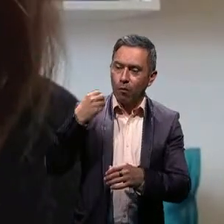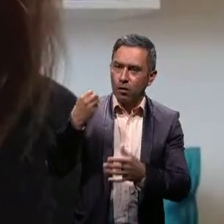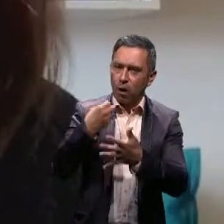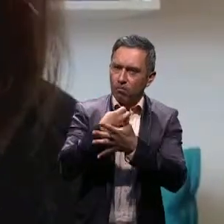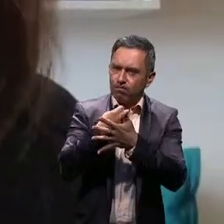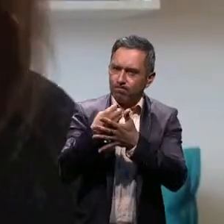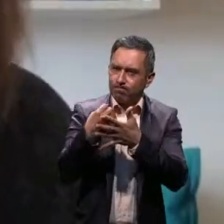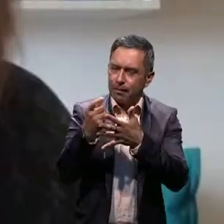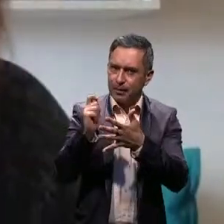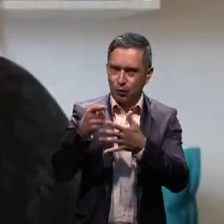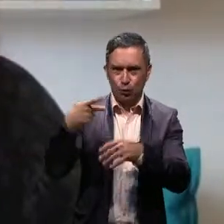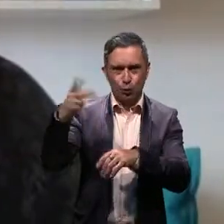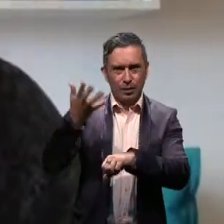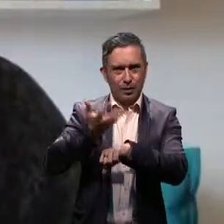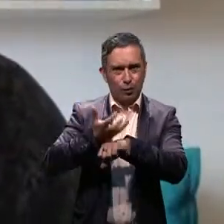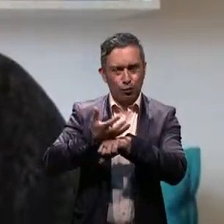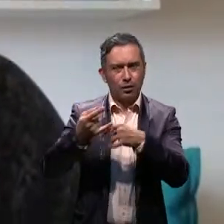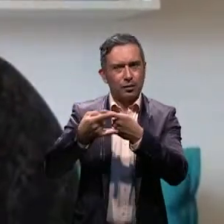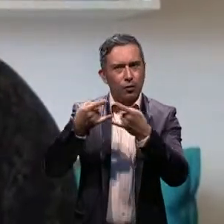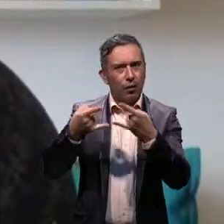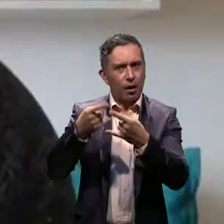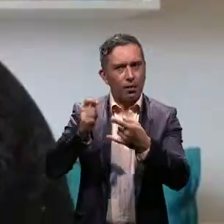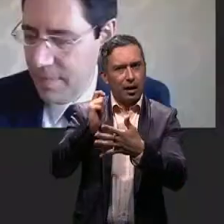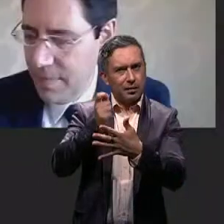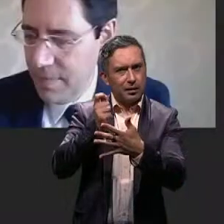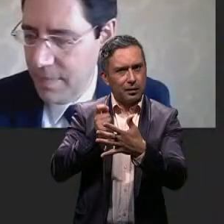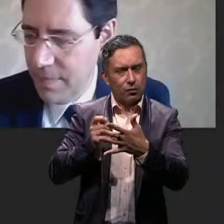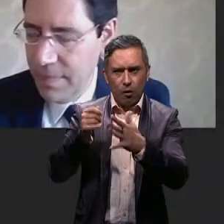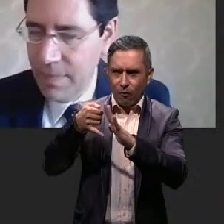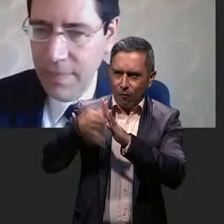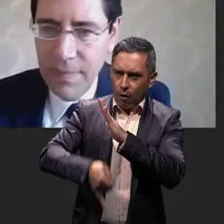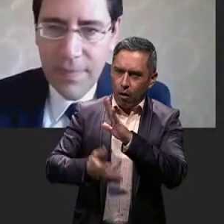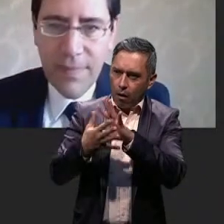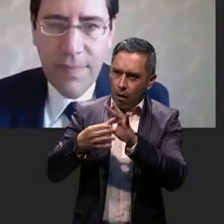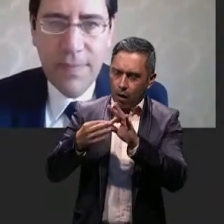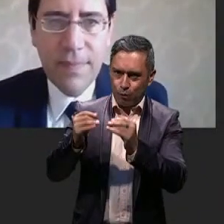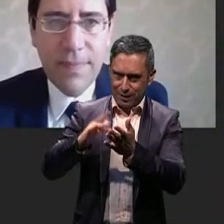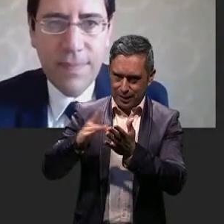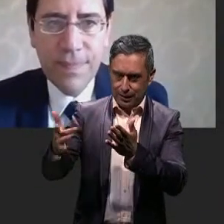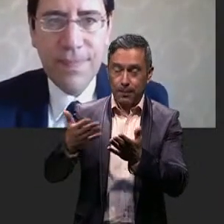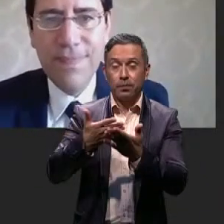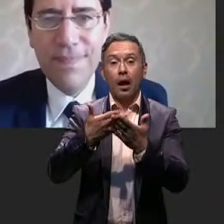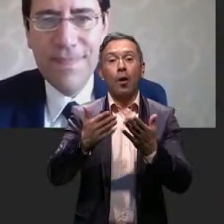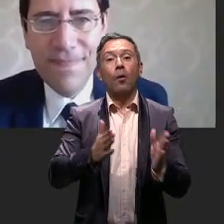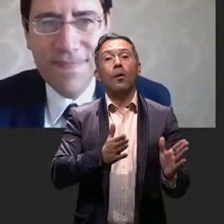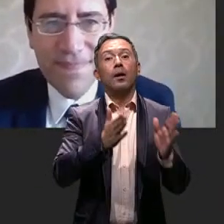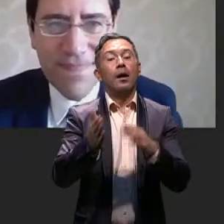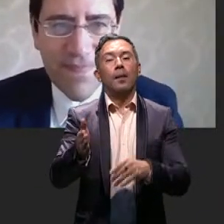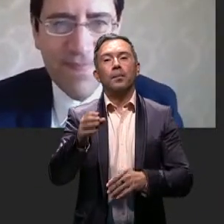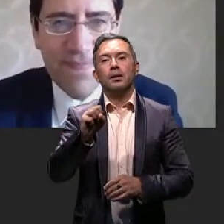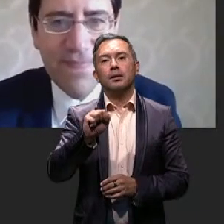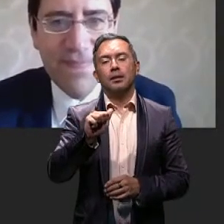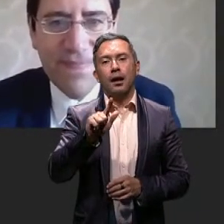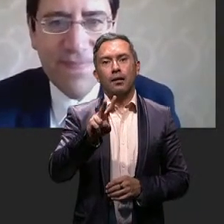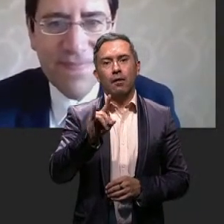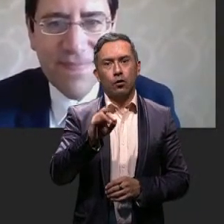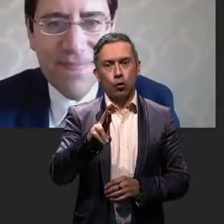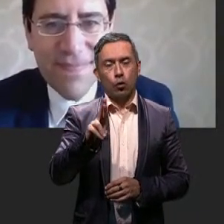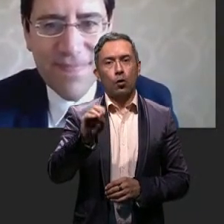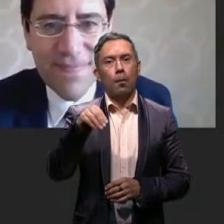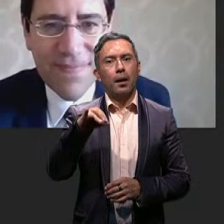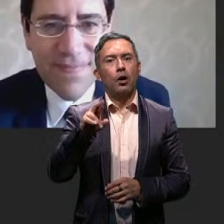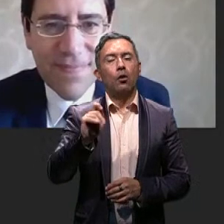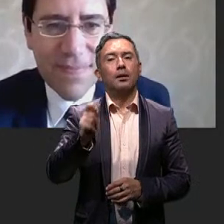much for sharing the information of the case in the US. And I'm sure we are going to talk a little more about this. I will now give the floor